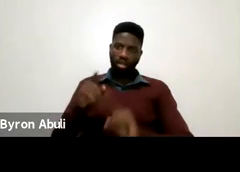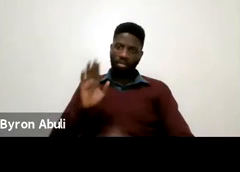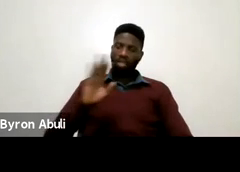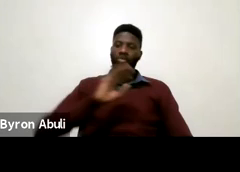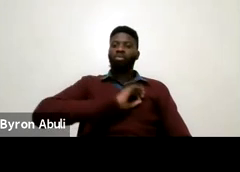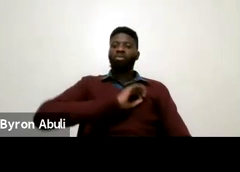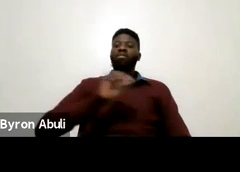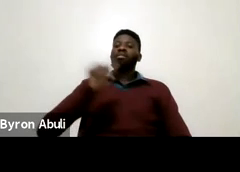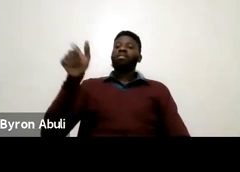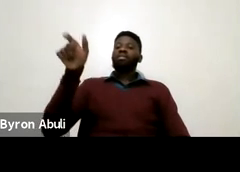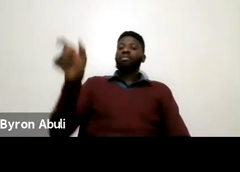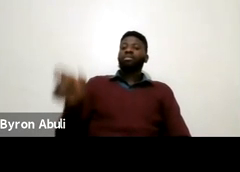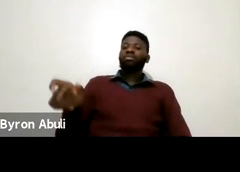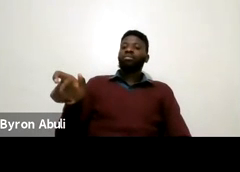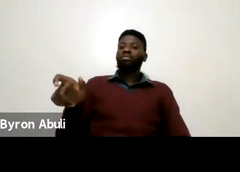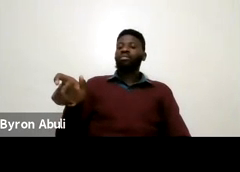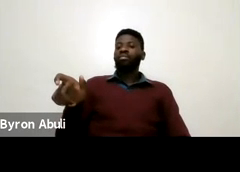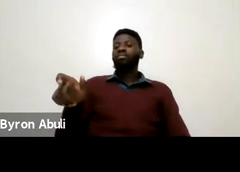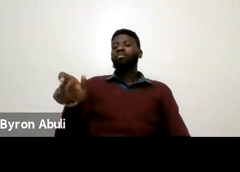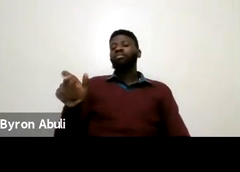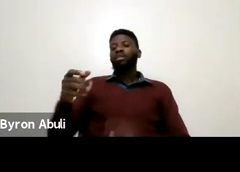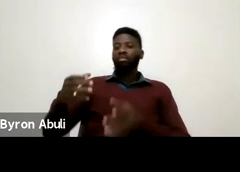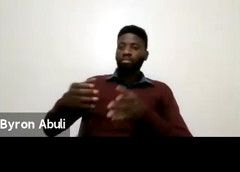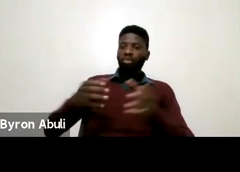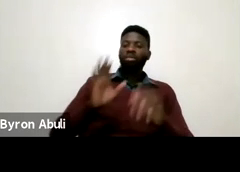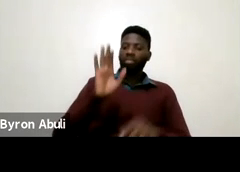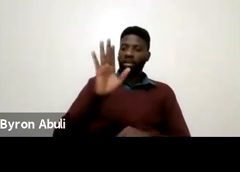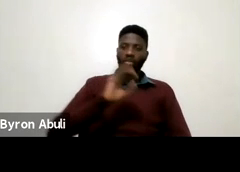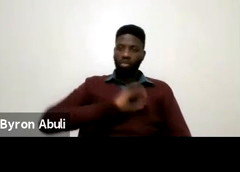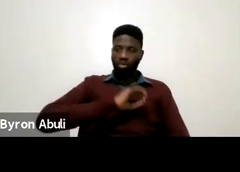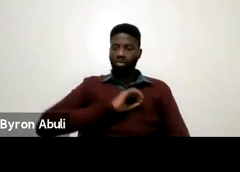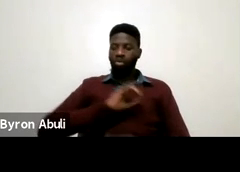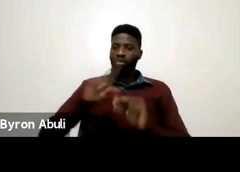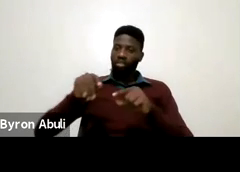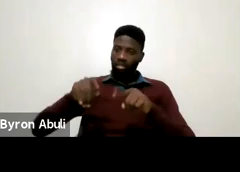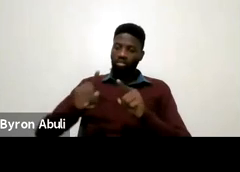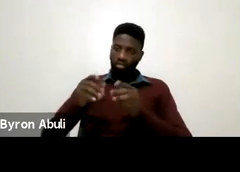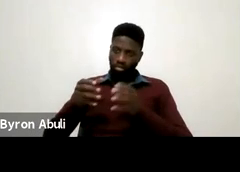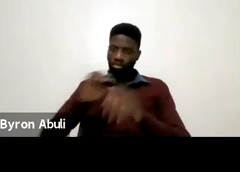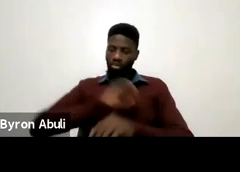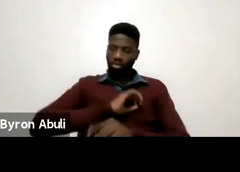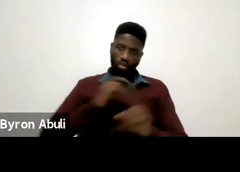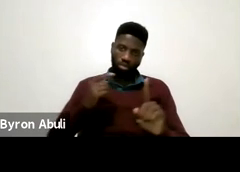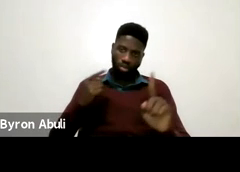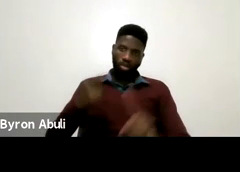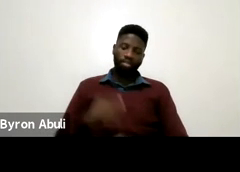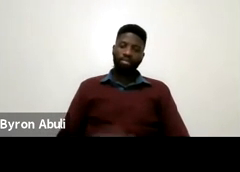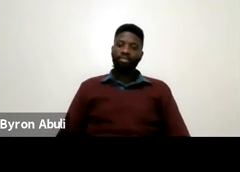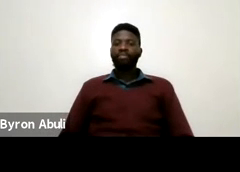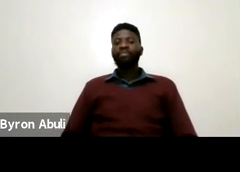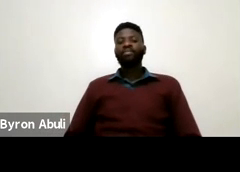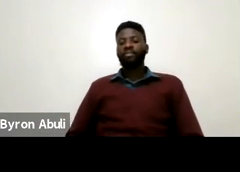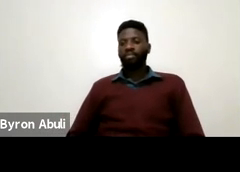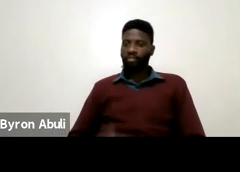one else can be driving your goal. You are the one who is riding your goal. Yes.